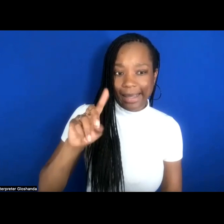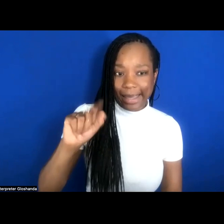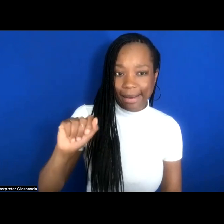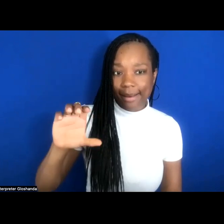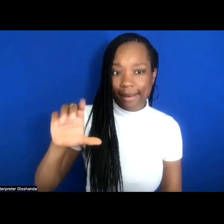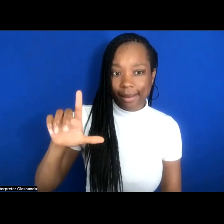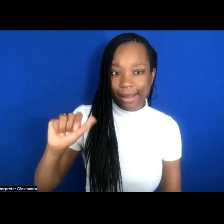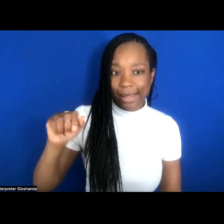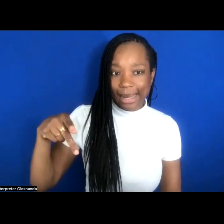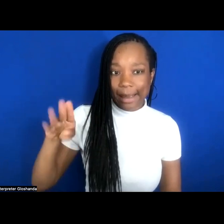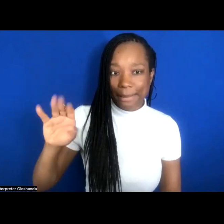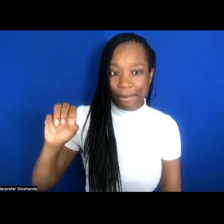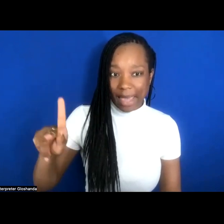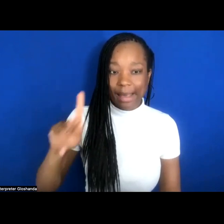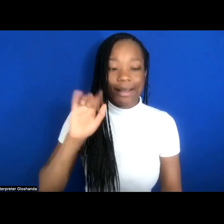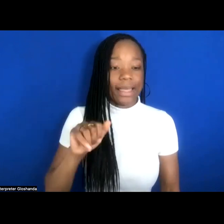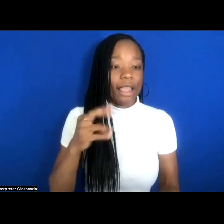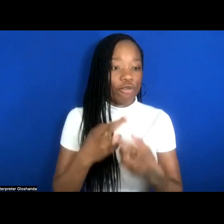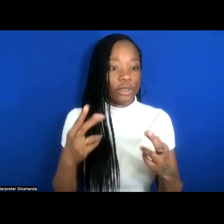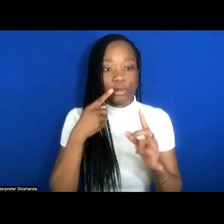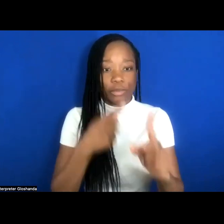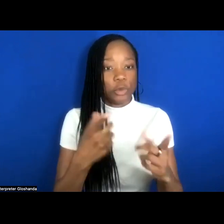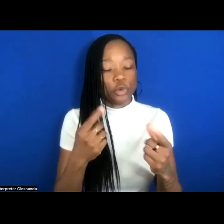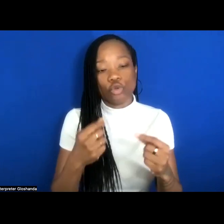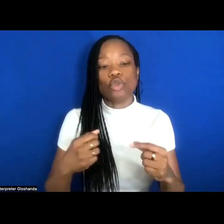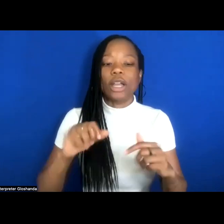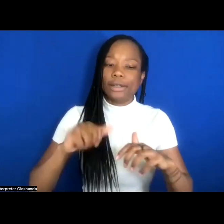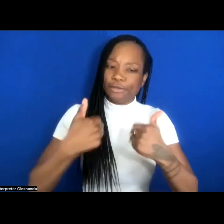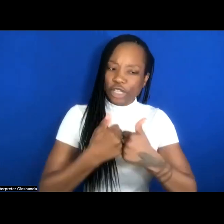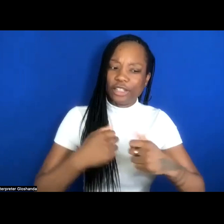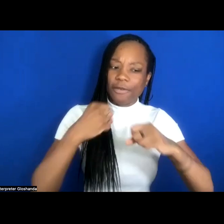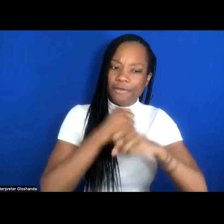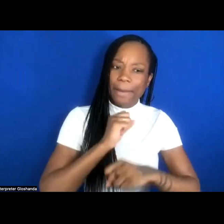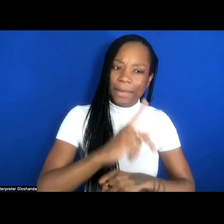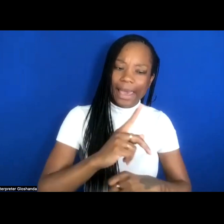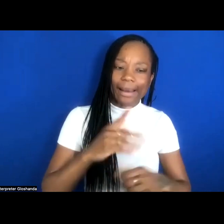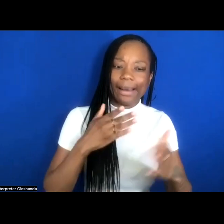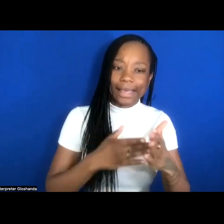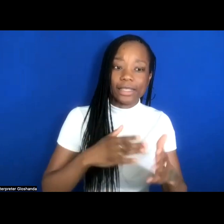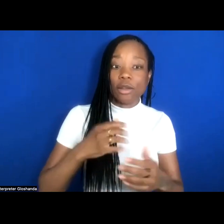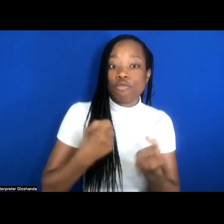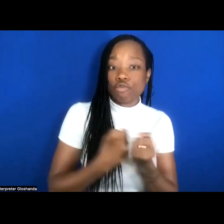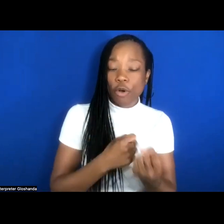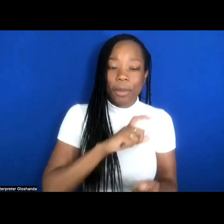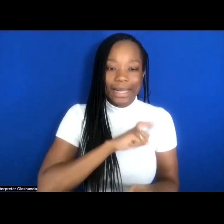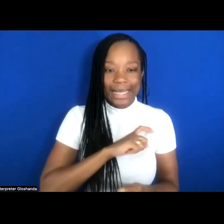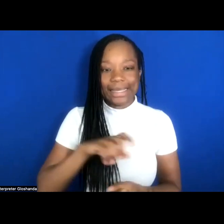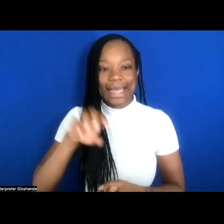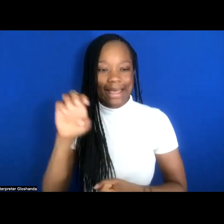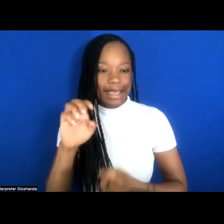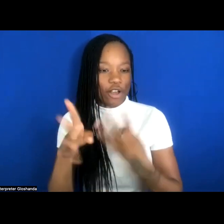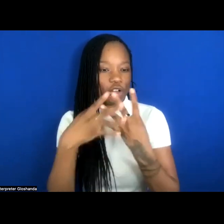a resource to fight back against pro-police and incarceration narratives. And so I'm gonna share my screen for a